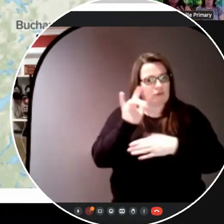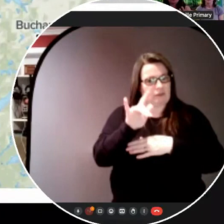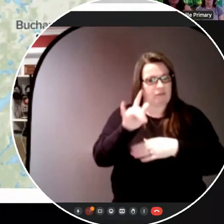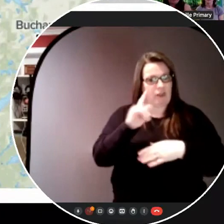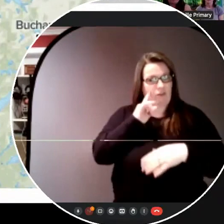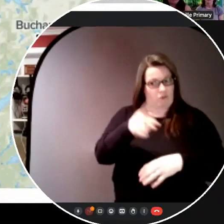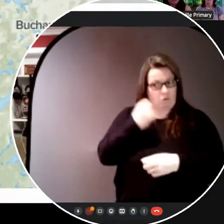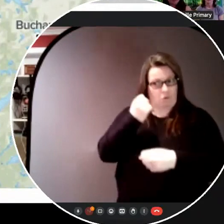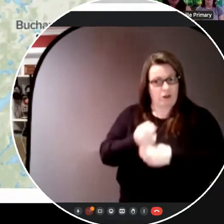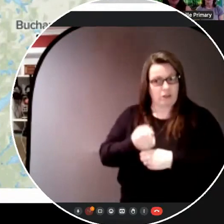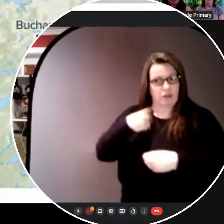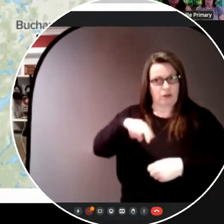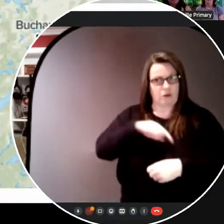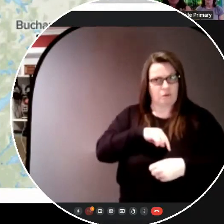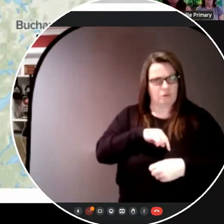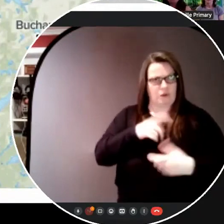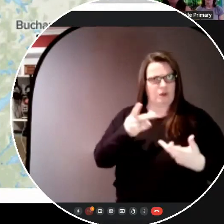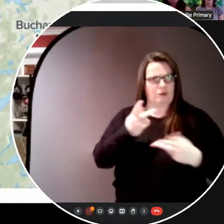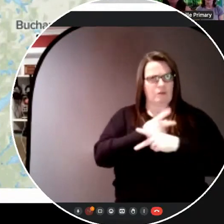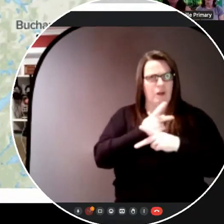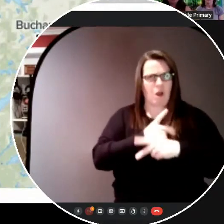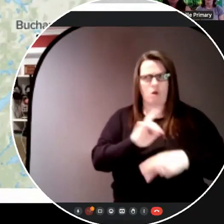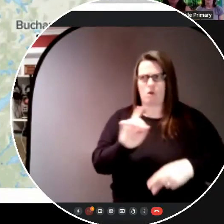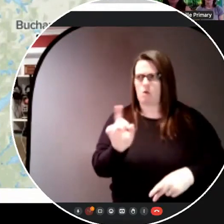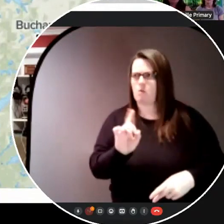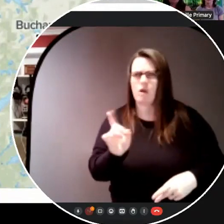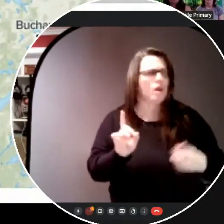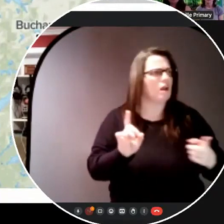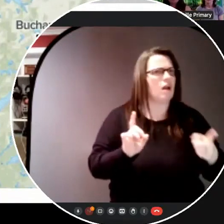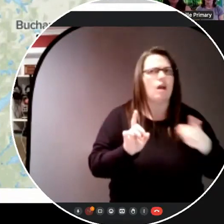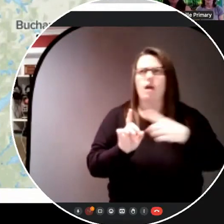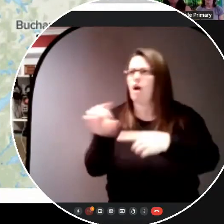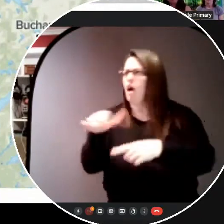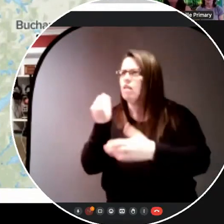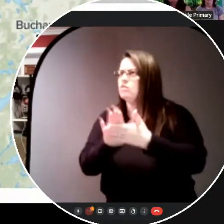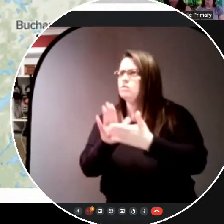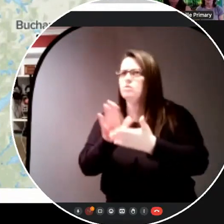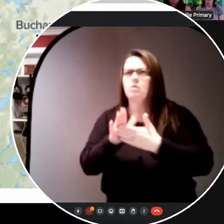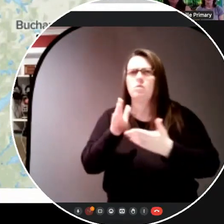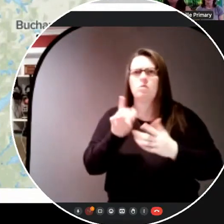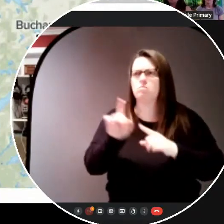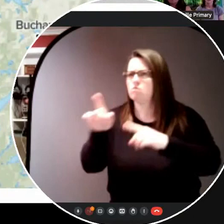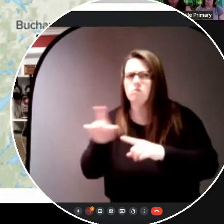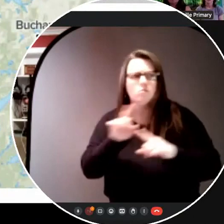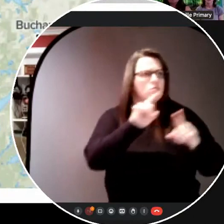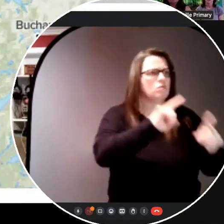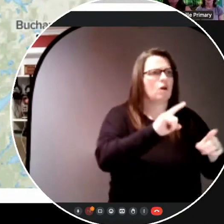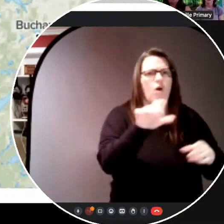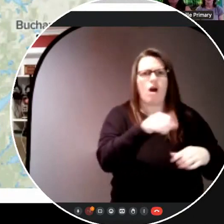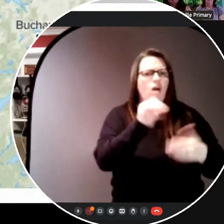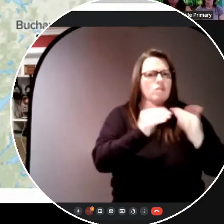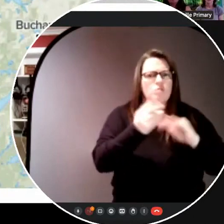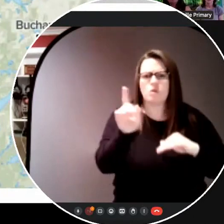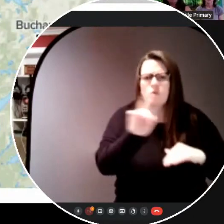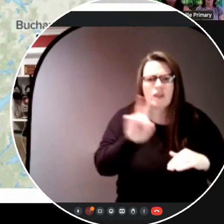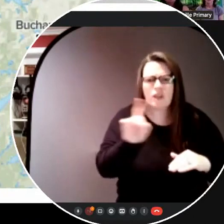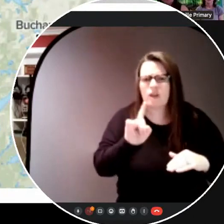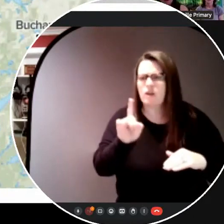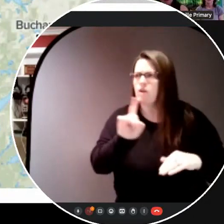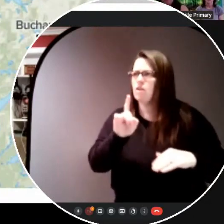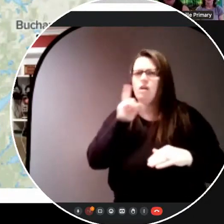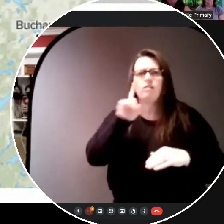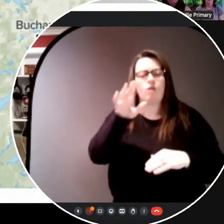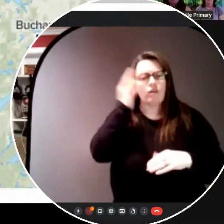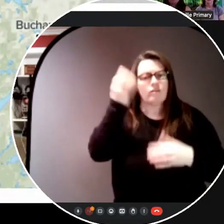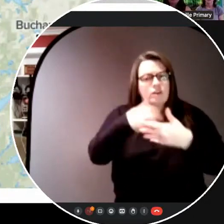ourselves, where else can we send our children? In other communities on the East Coast, on the Avalon Peninsula, there might be schools closer